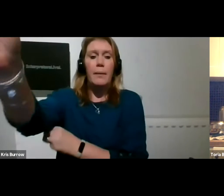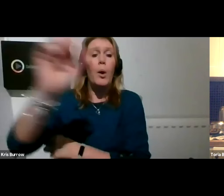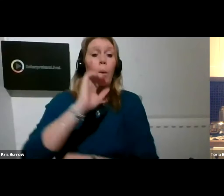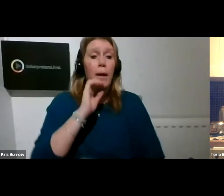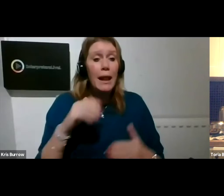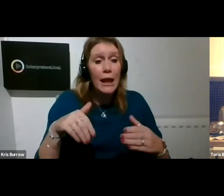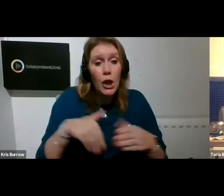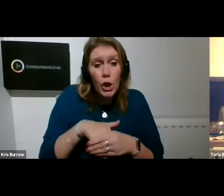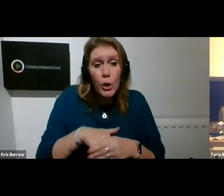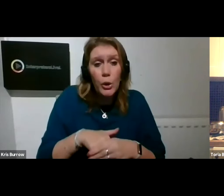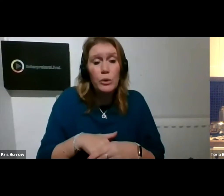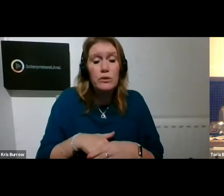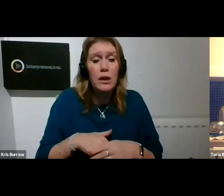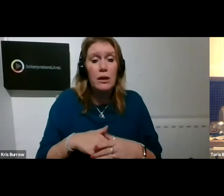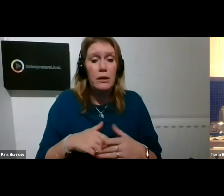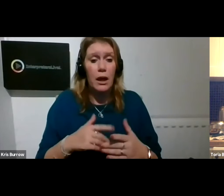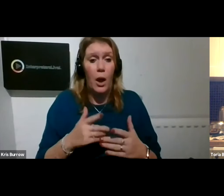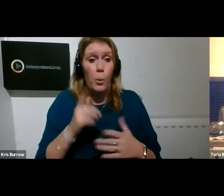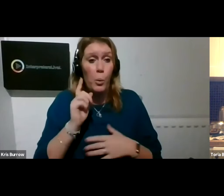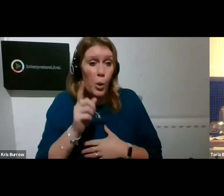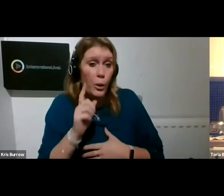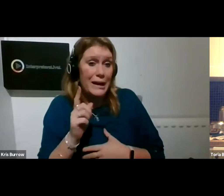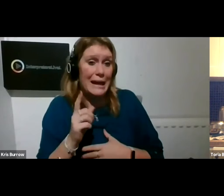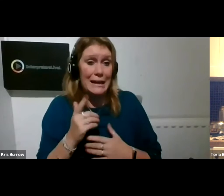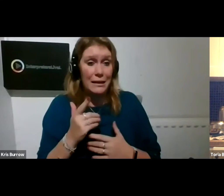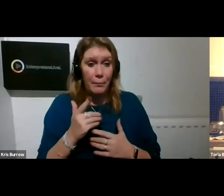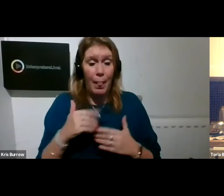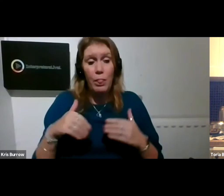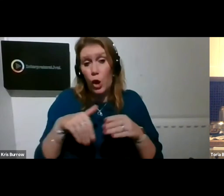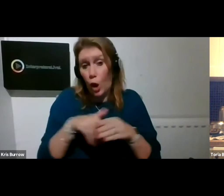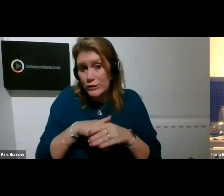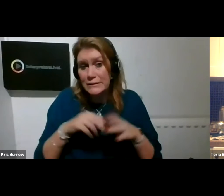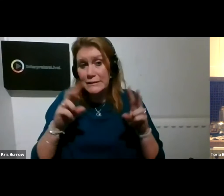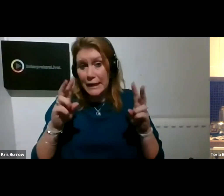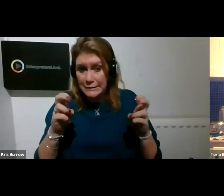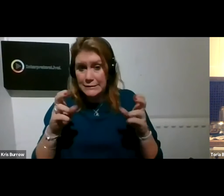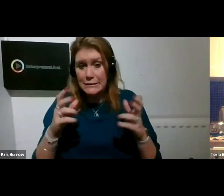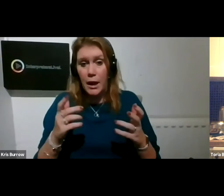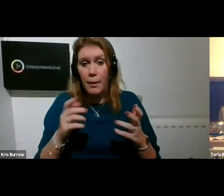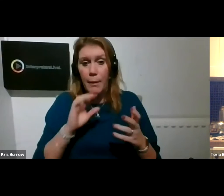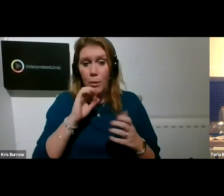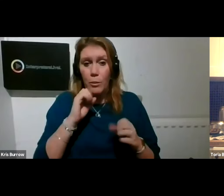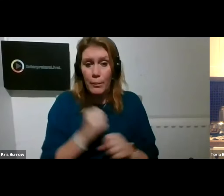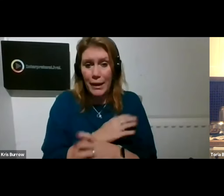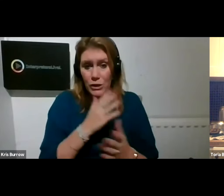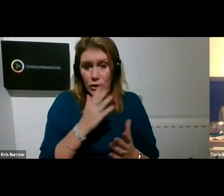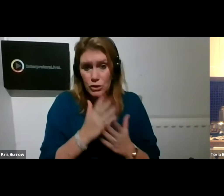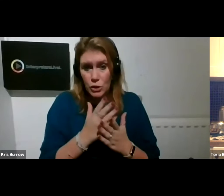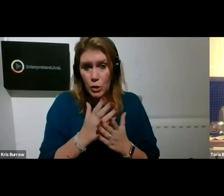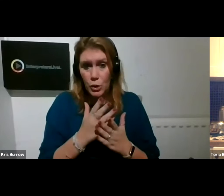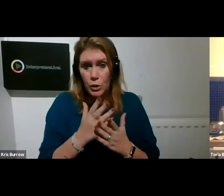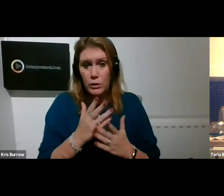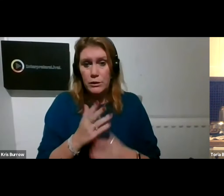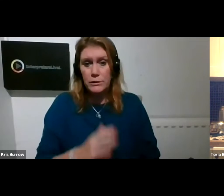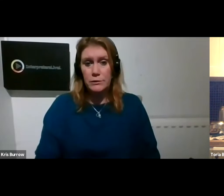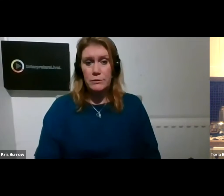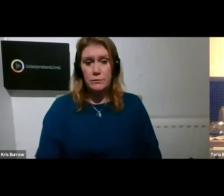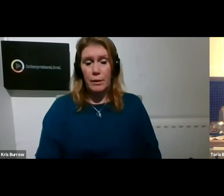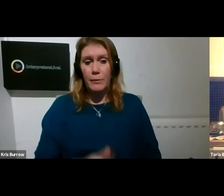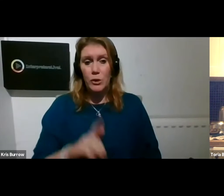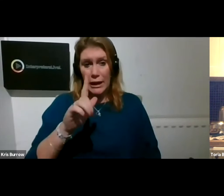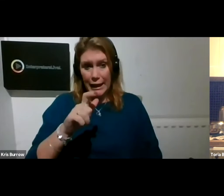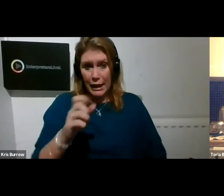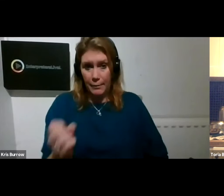think you've already made it clear, but let me just read it out if I can click it back up